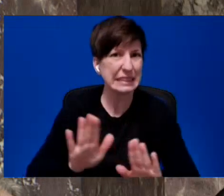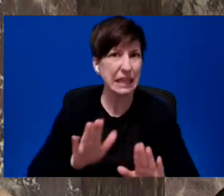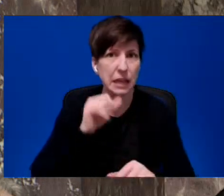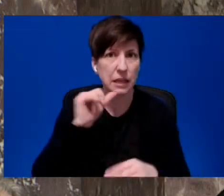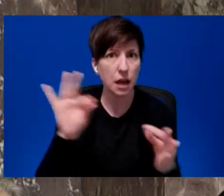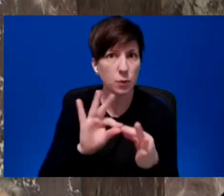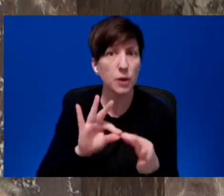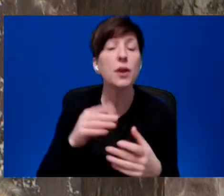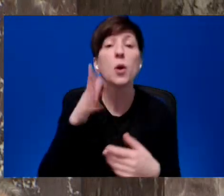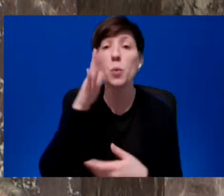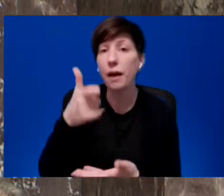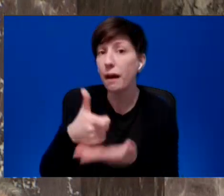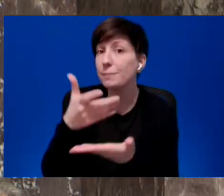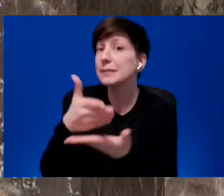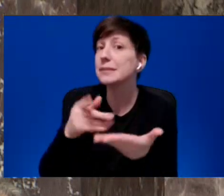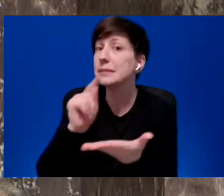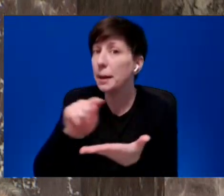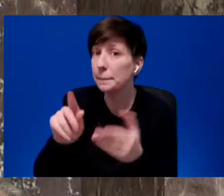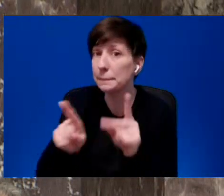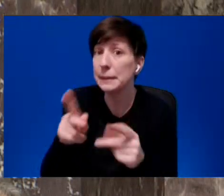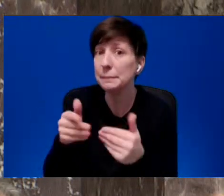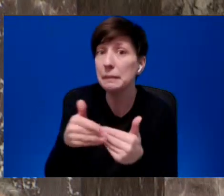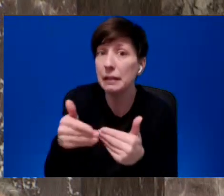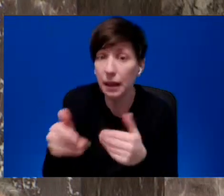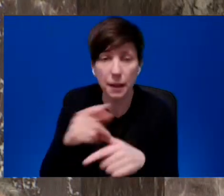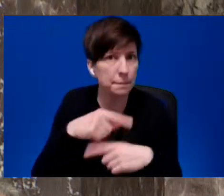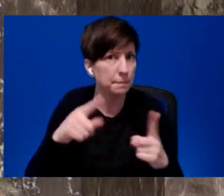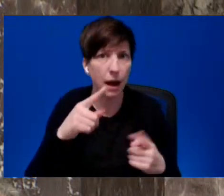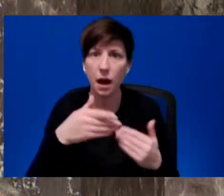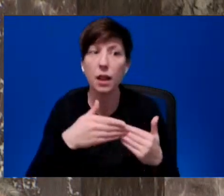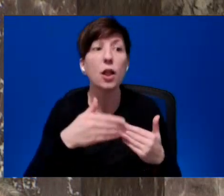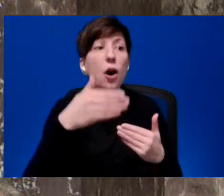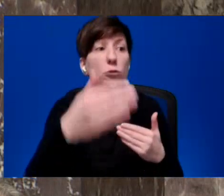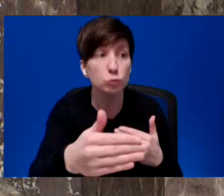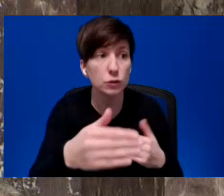help some people in the near future, but it will hurt us over the long term.